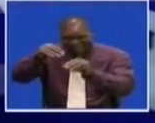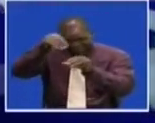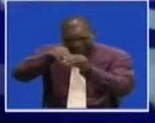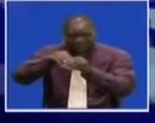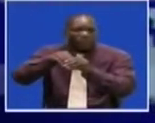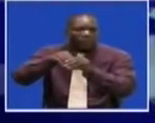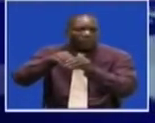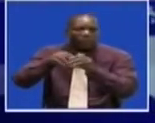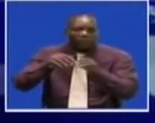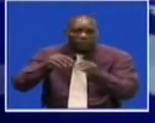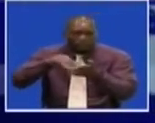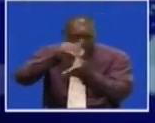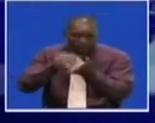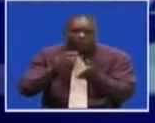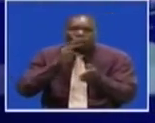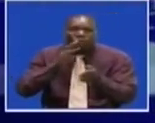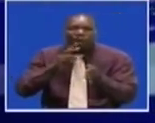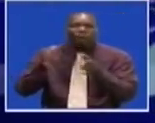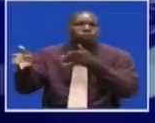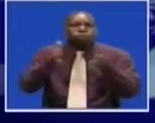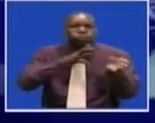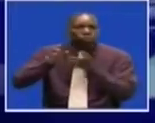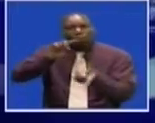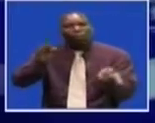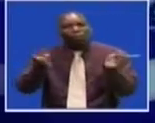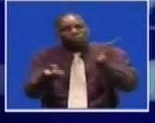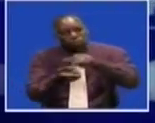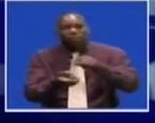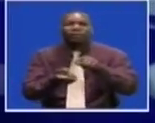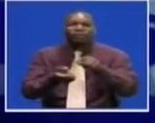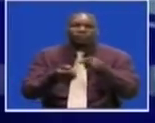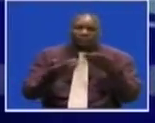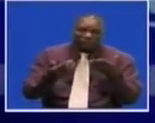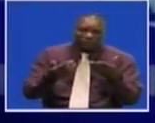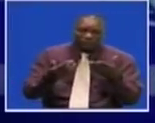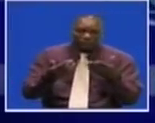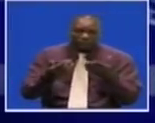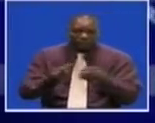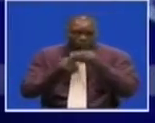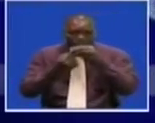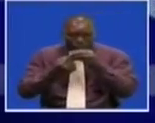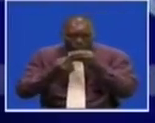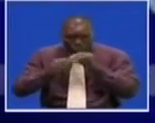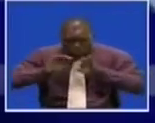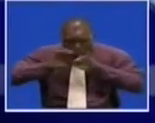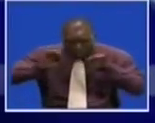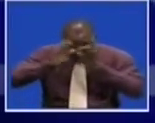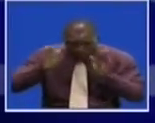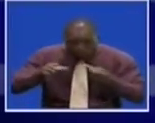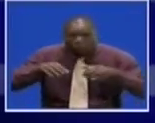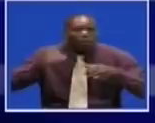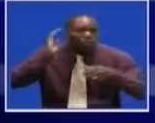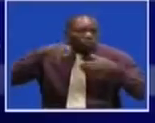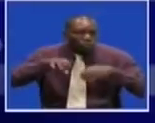currents on the lake. And Mr. Malama said the rescue operation by the Marines is still underway and will continue